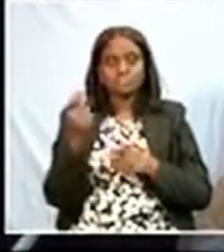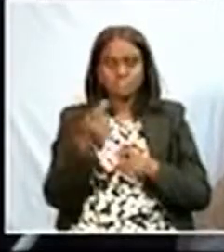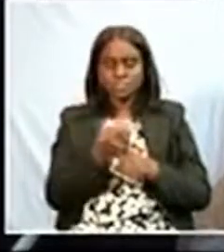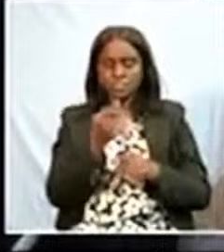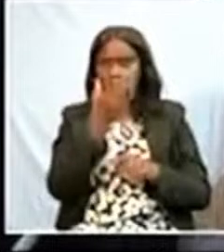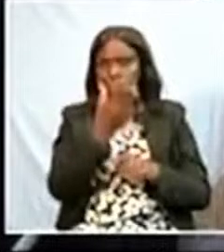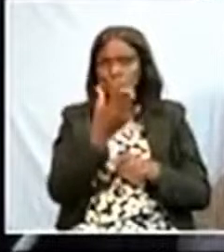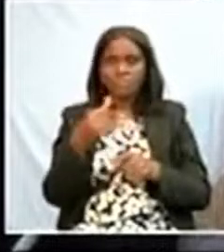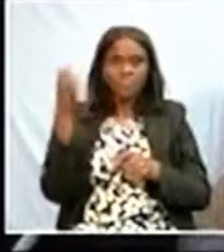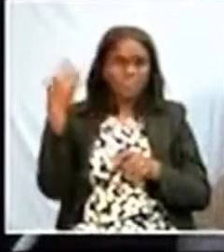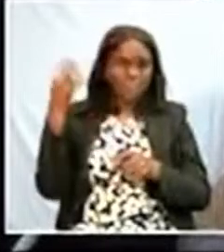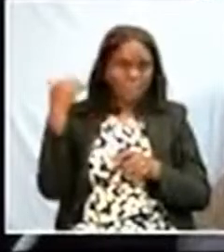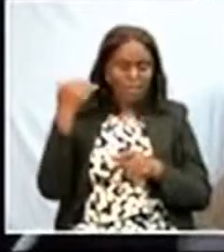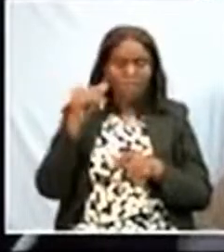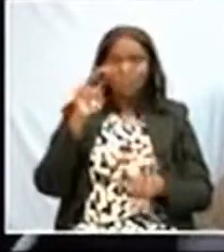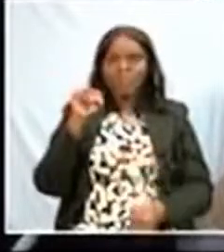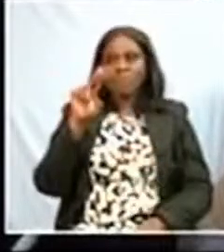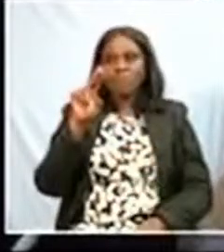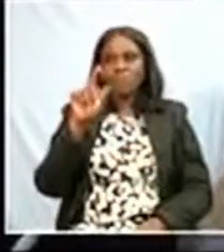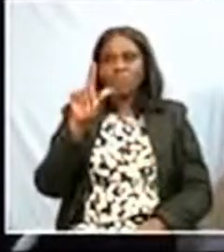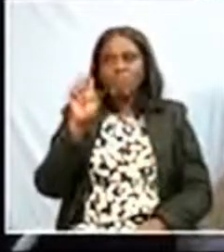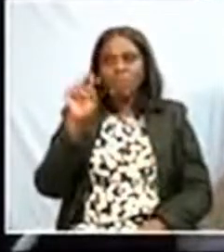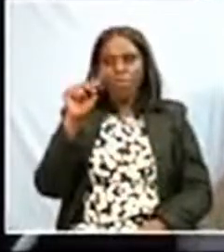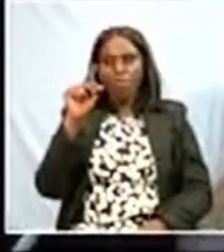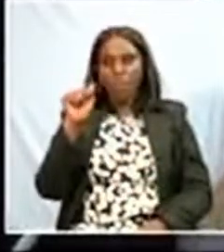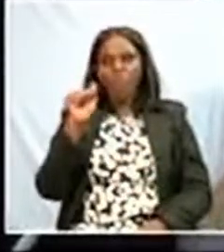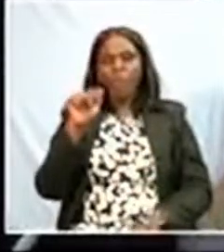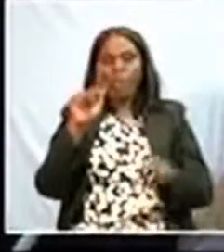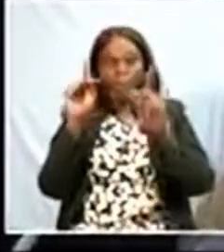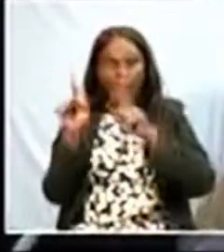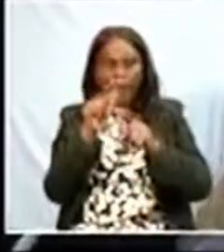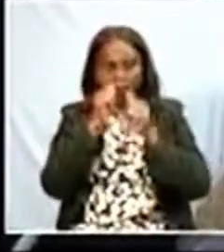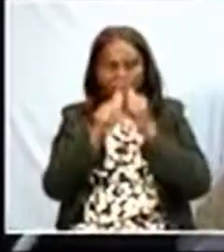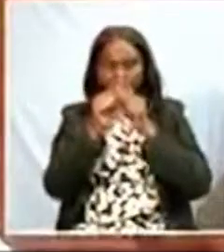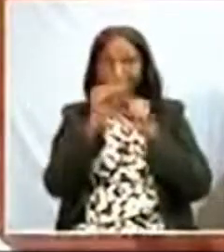the Mulenga performance, because the